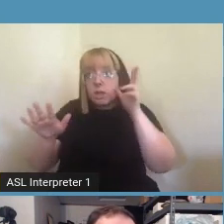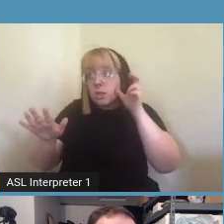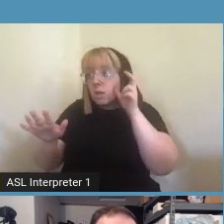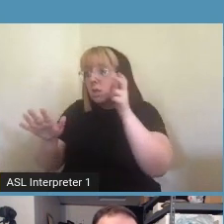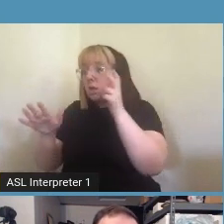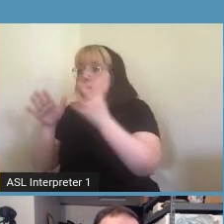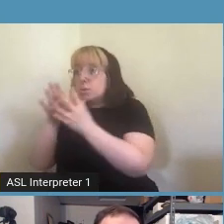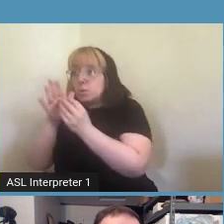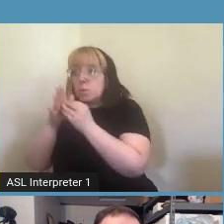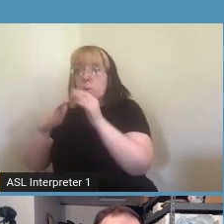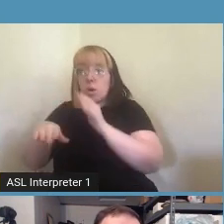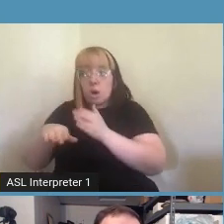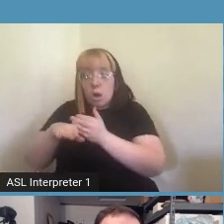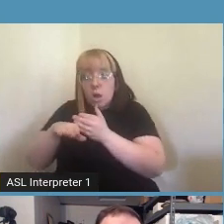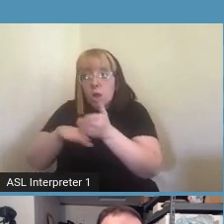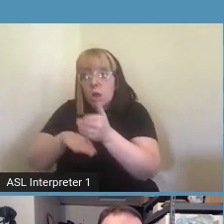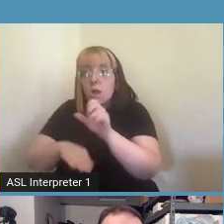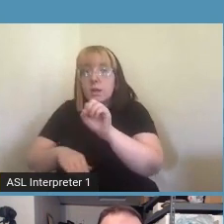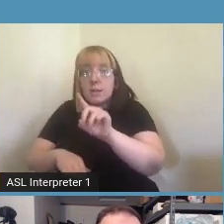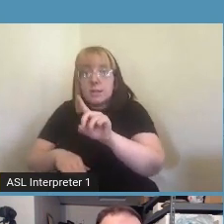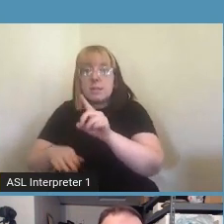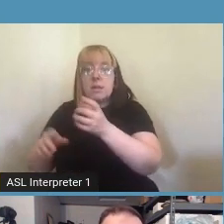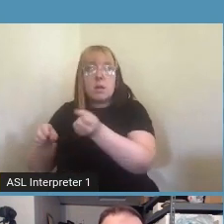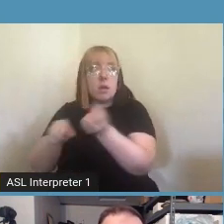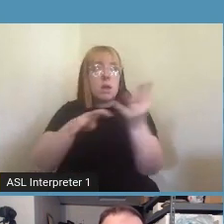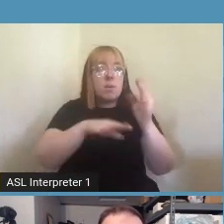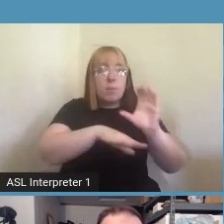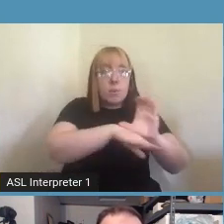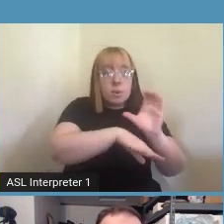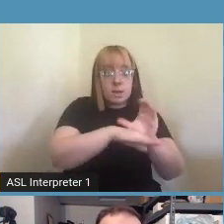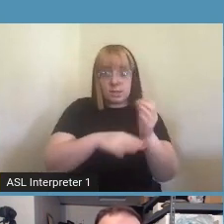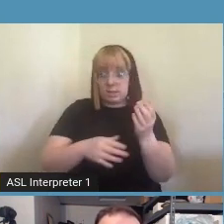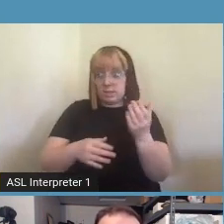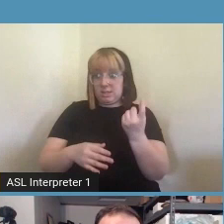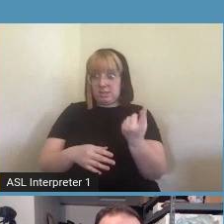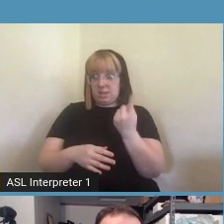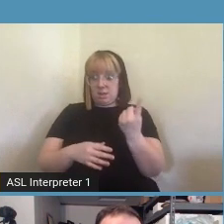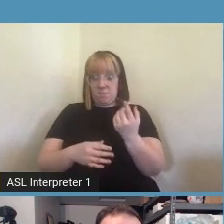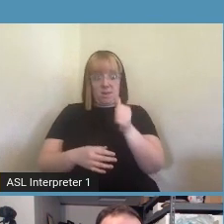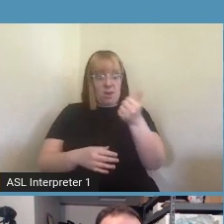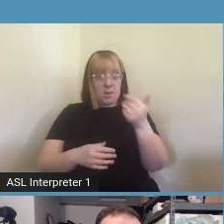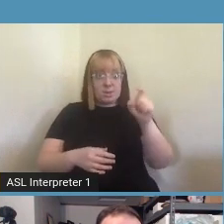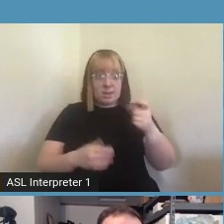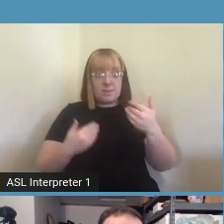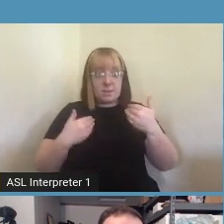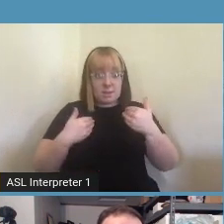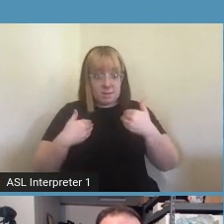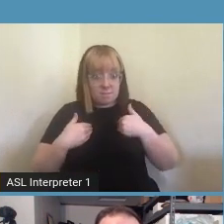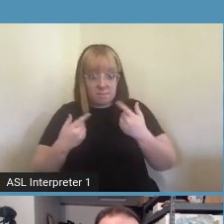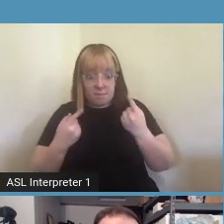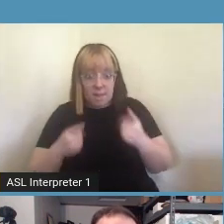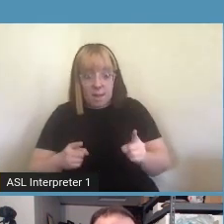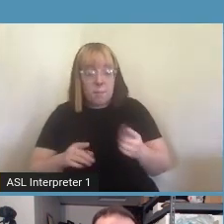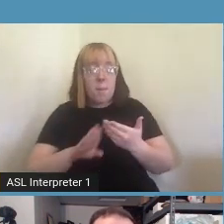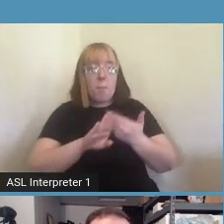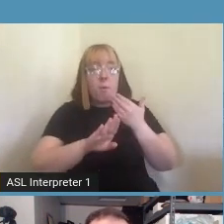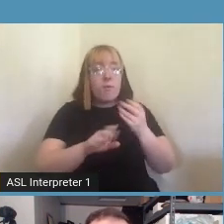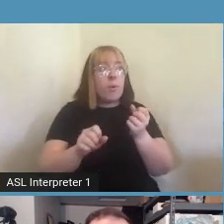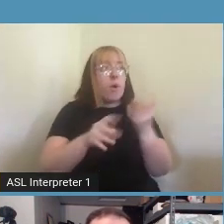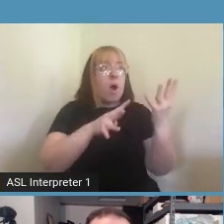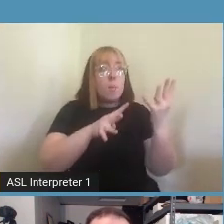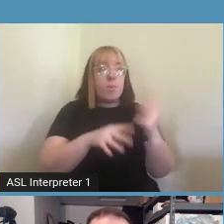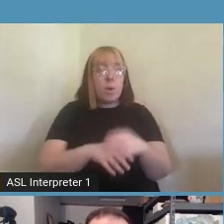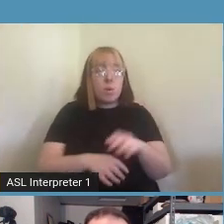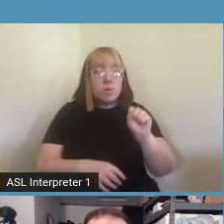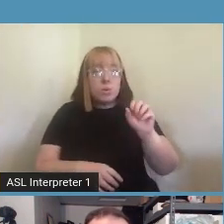SD card. You've dumped it onto your computer. Does anything else need to happen to it before you upload it? Did somebody say a curse